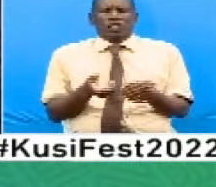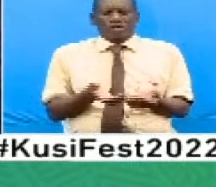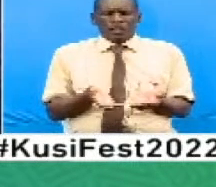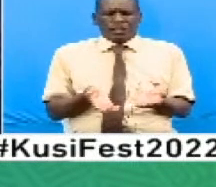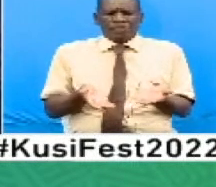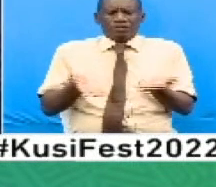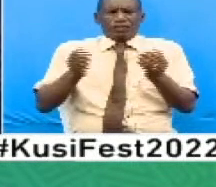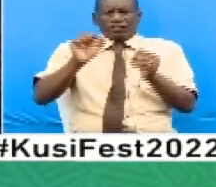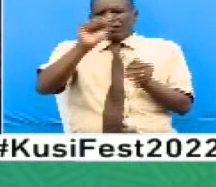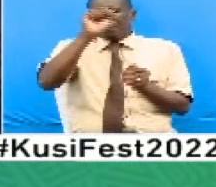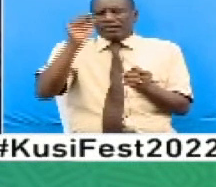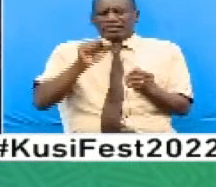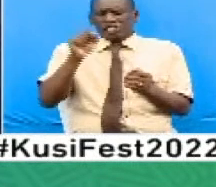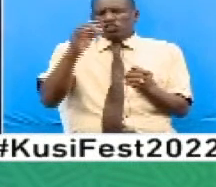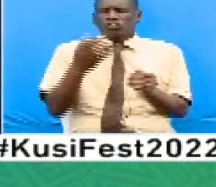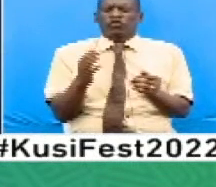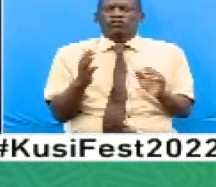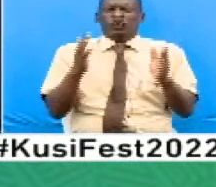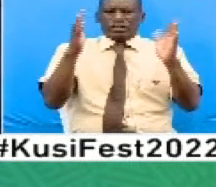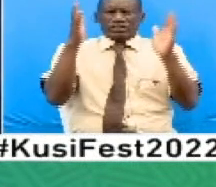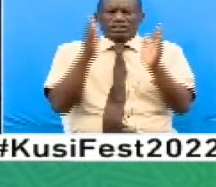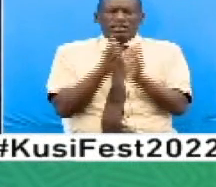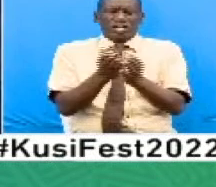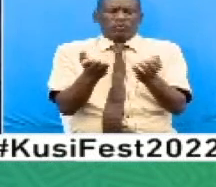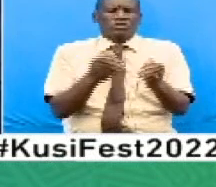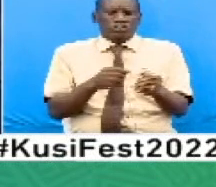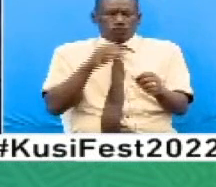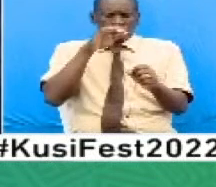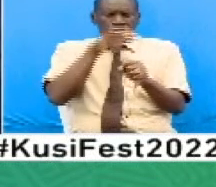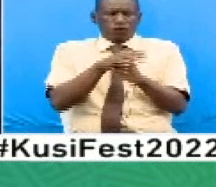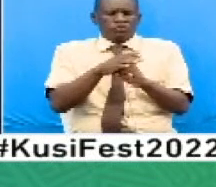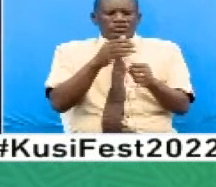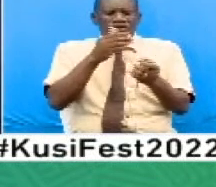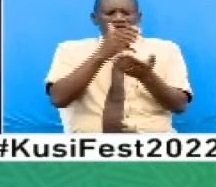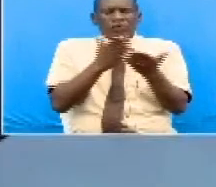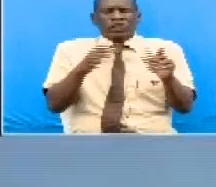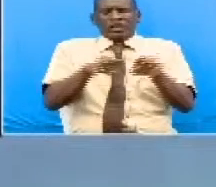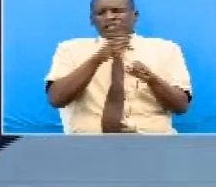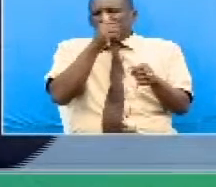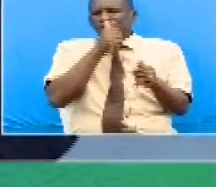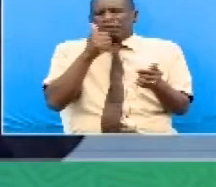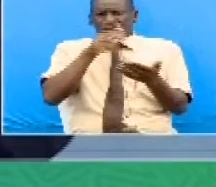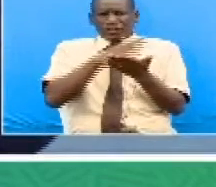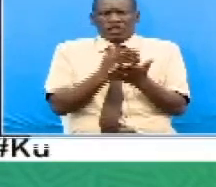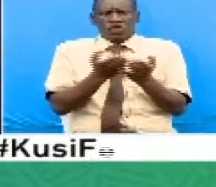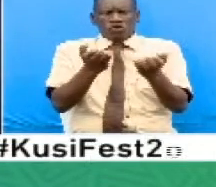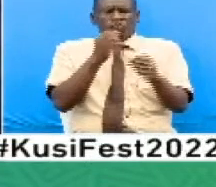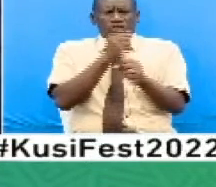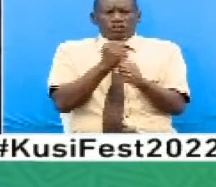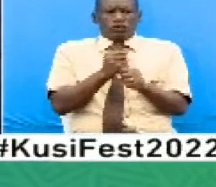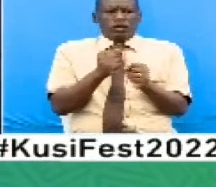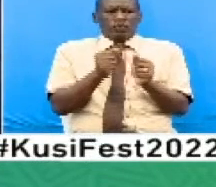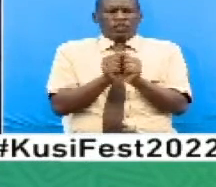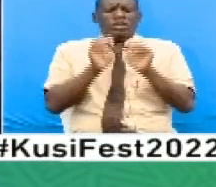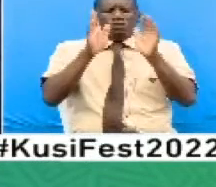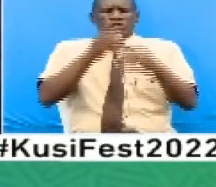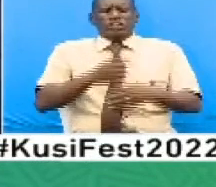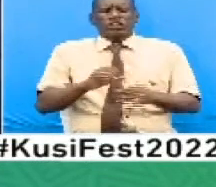the percentage cover. We need to make commitments as private sector. We need to work with key